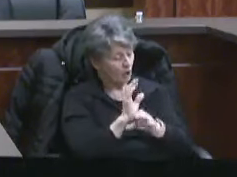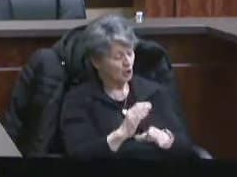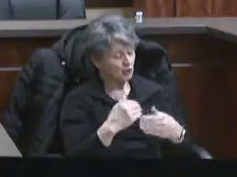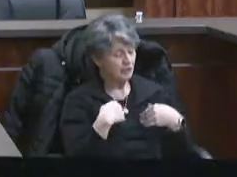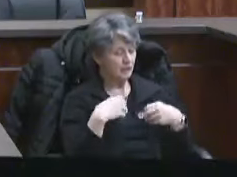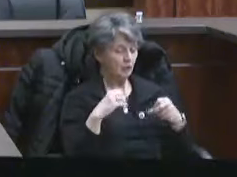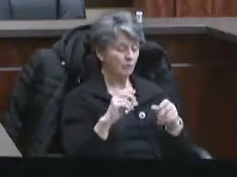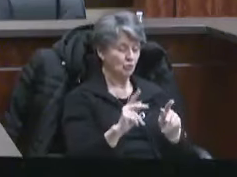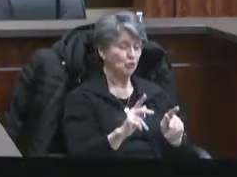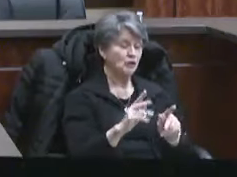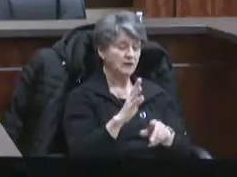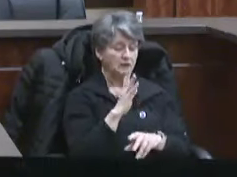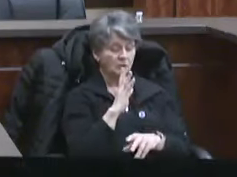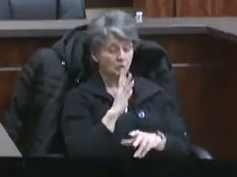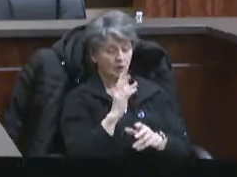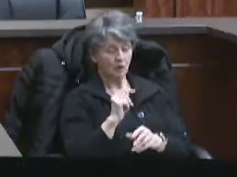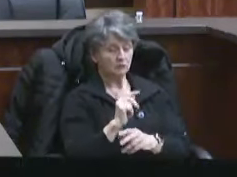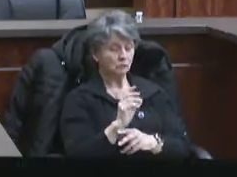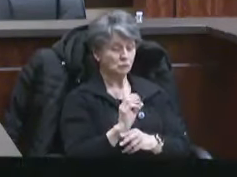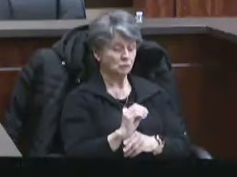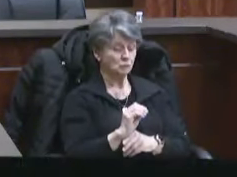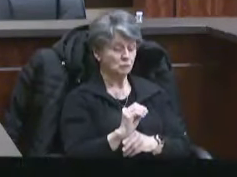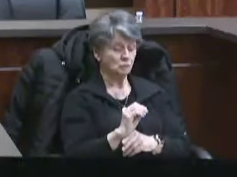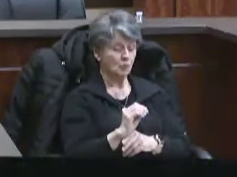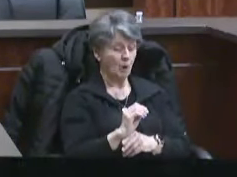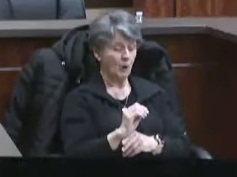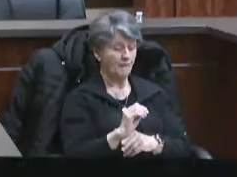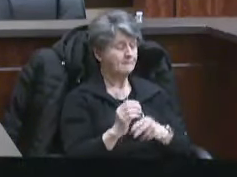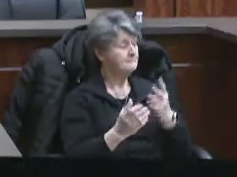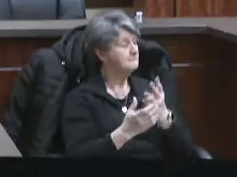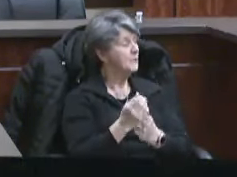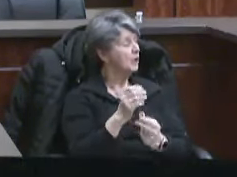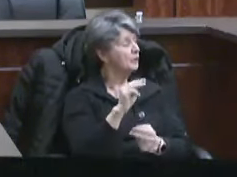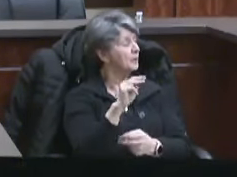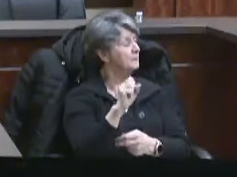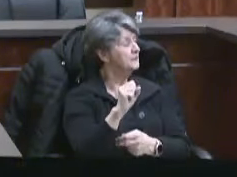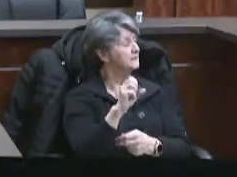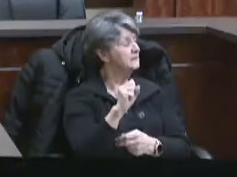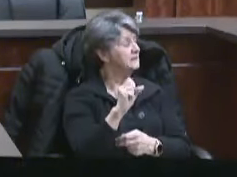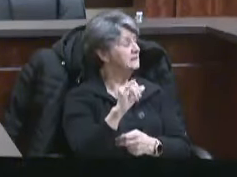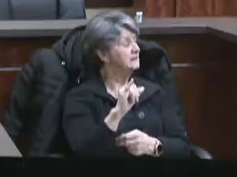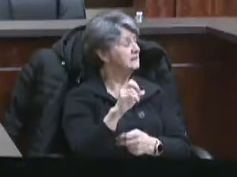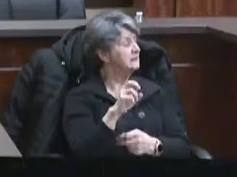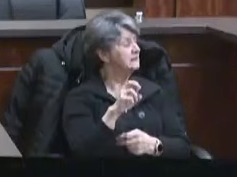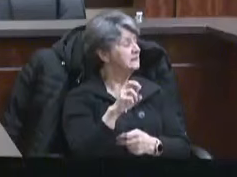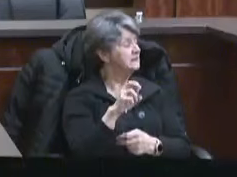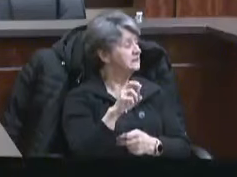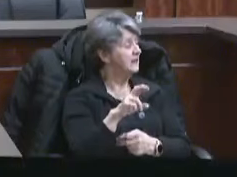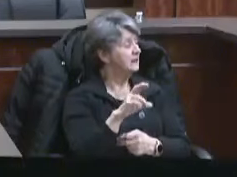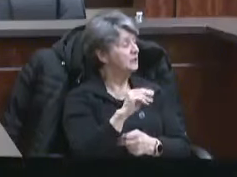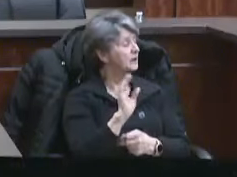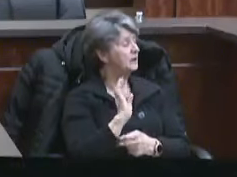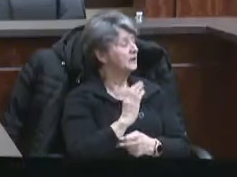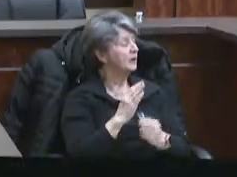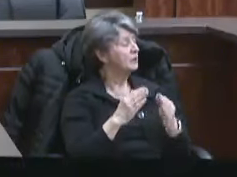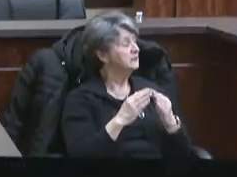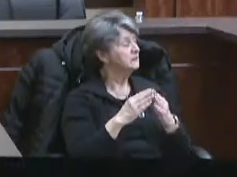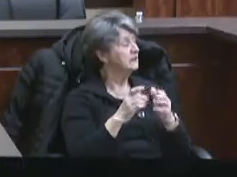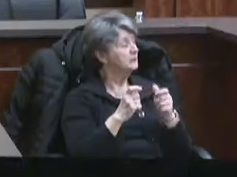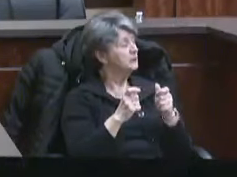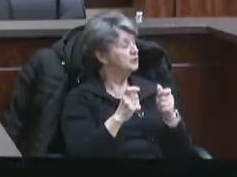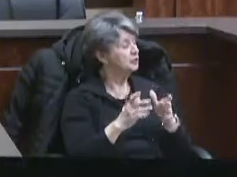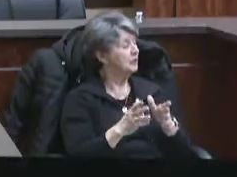to both Ms. Saylor, our budget and management, and our city administrator